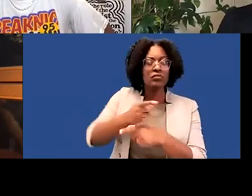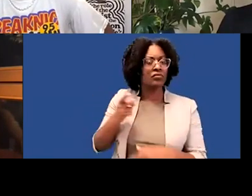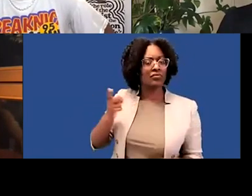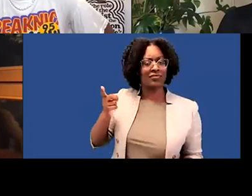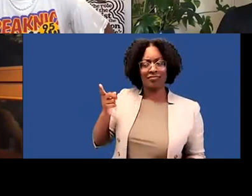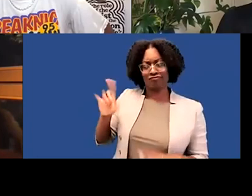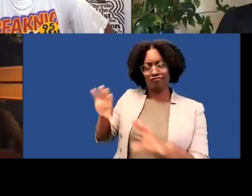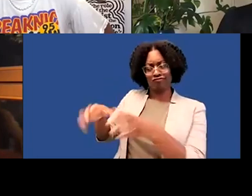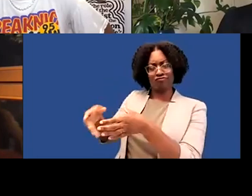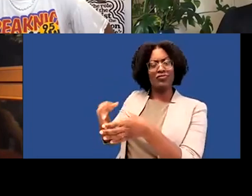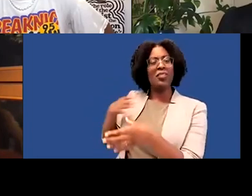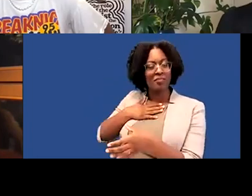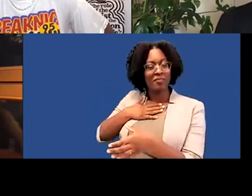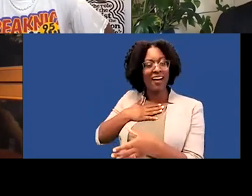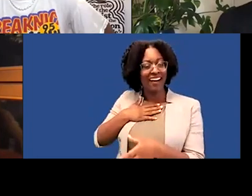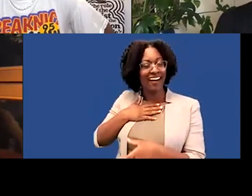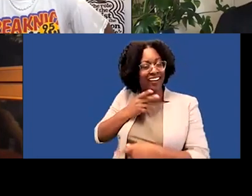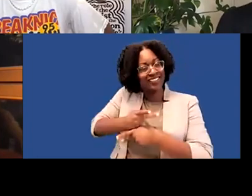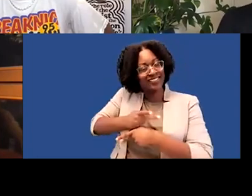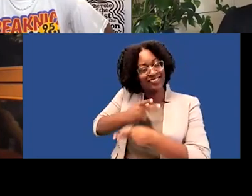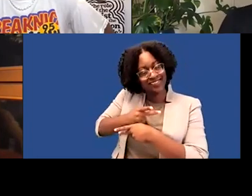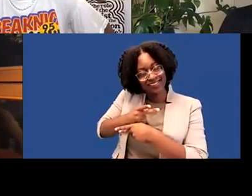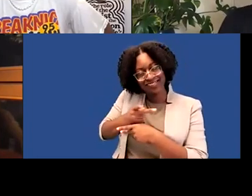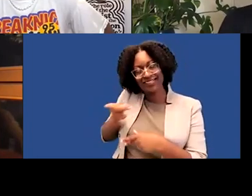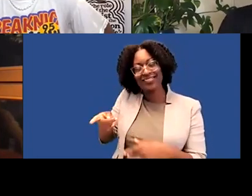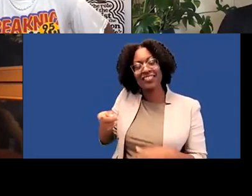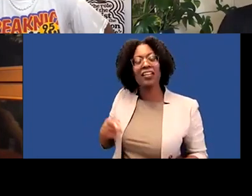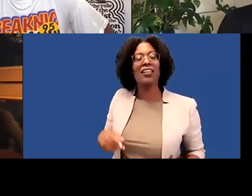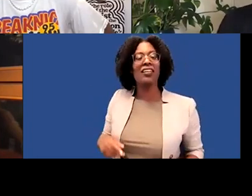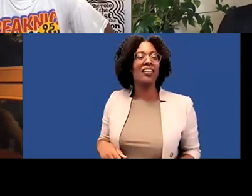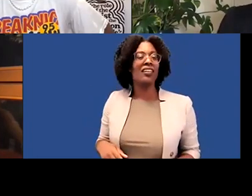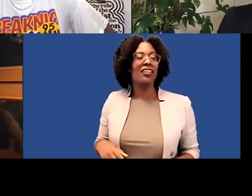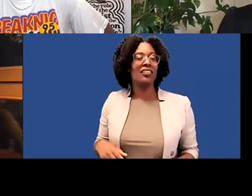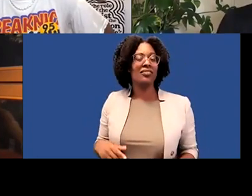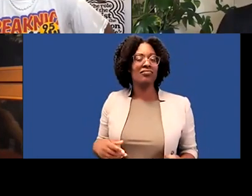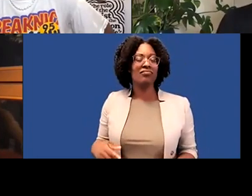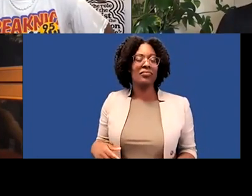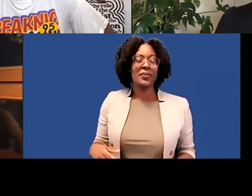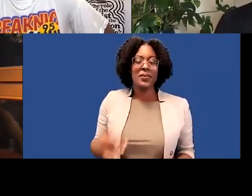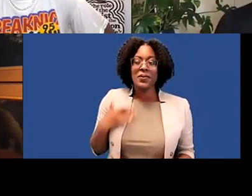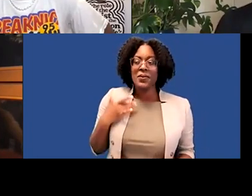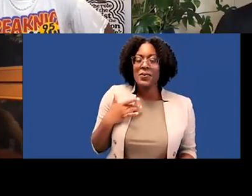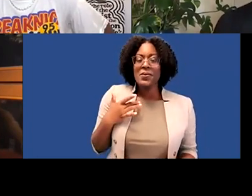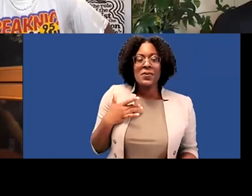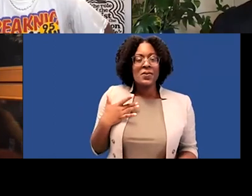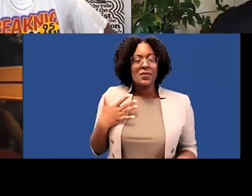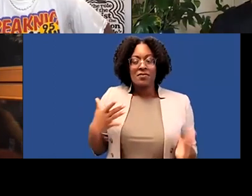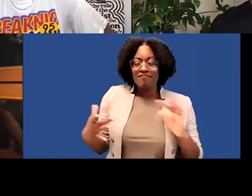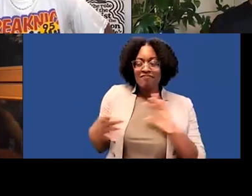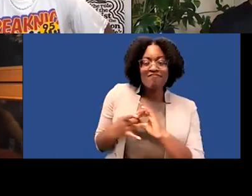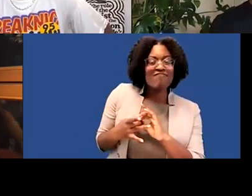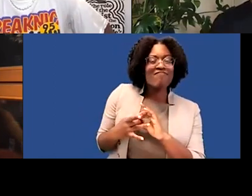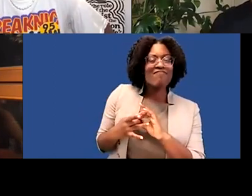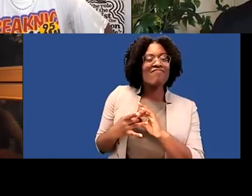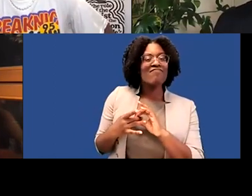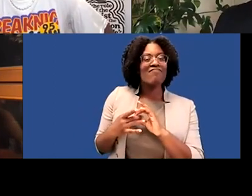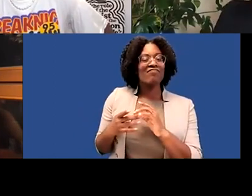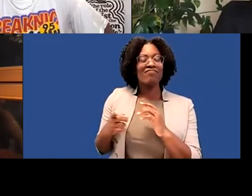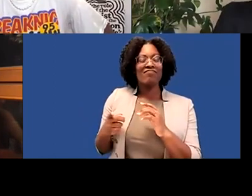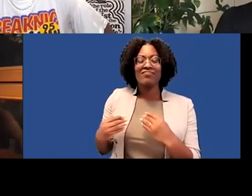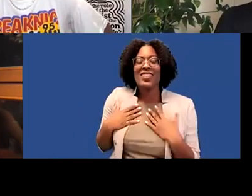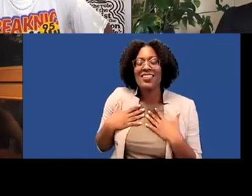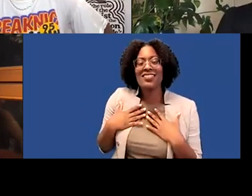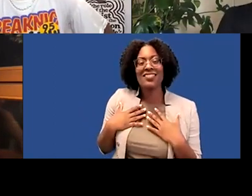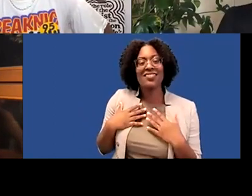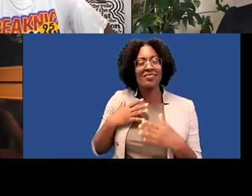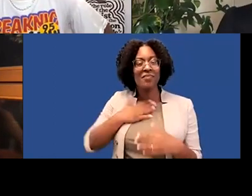And, you know, the feeling that I get when I'm like connecting with my people, I will